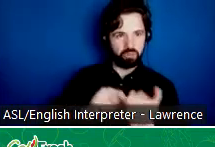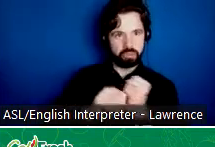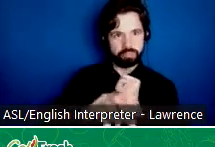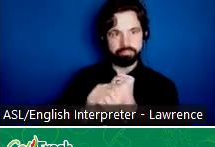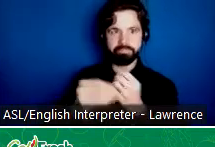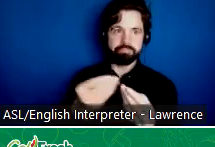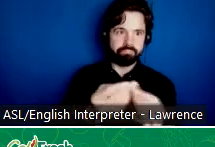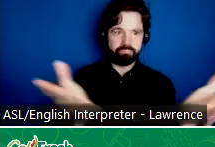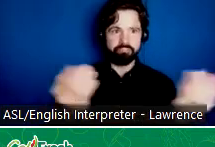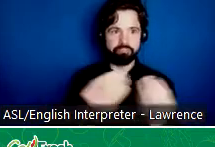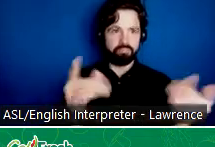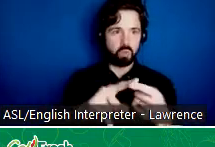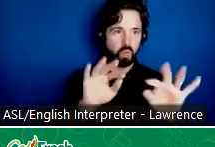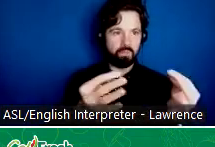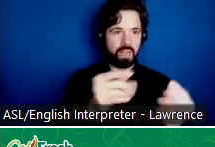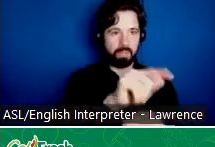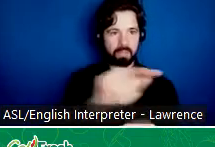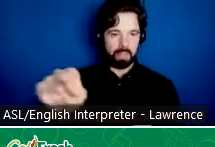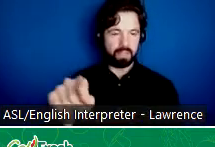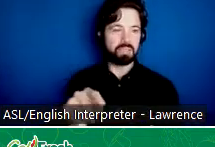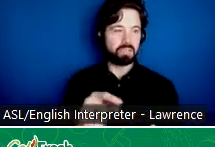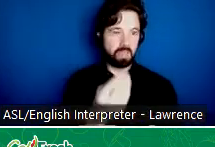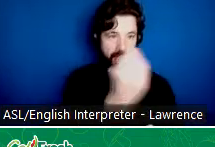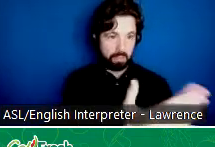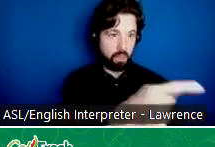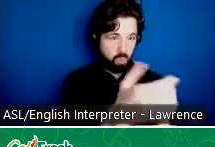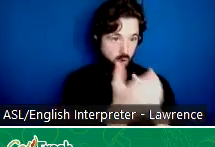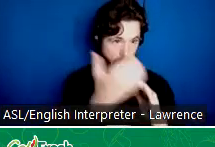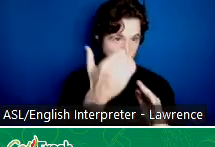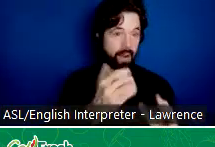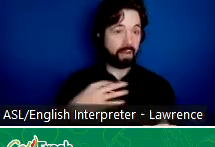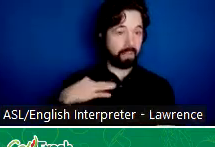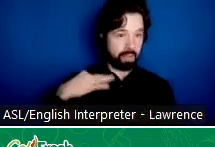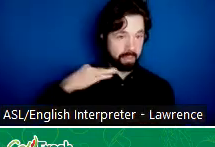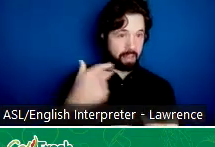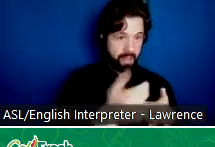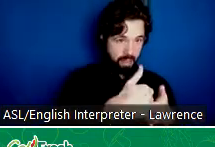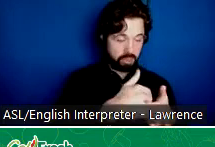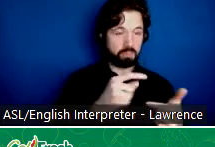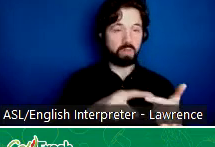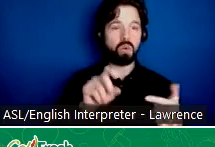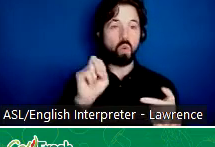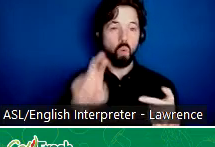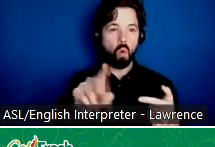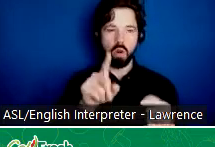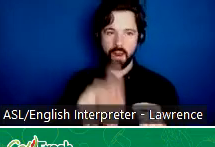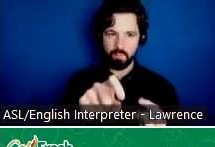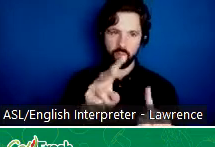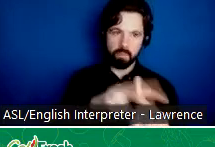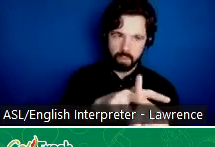know that they are either automatically eligible or that they're that they need to apply and they're eligible to apply.